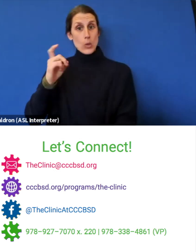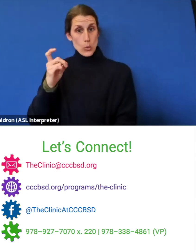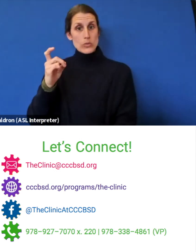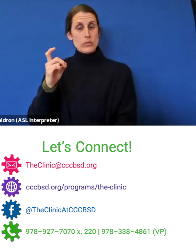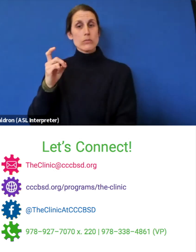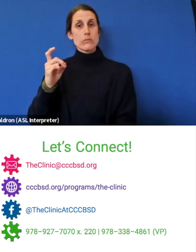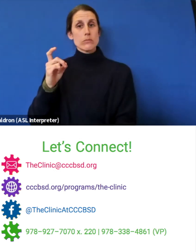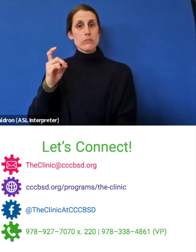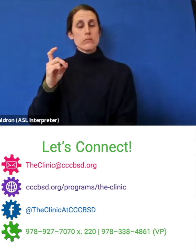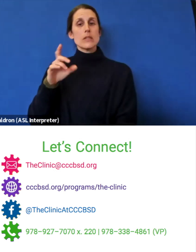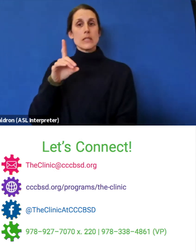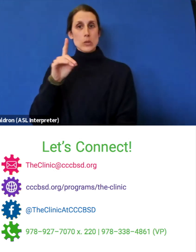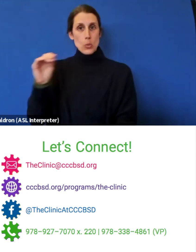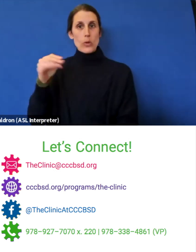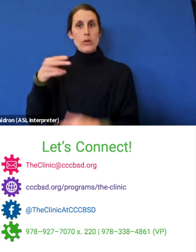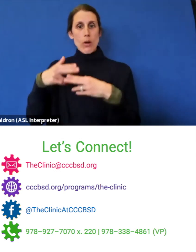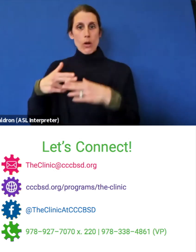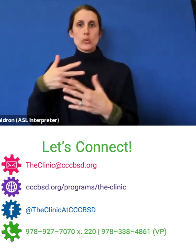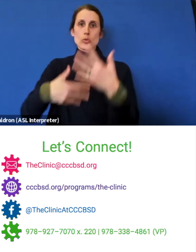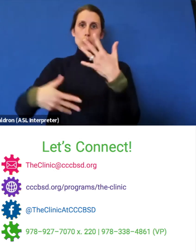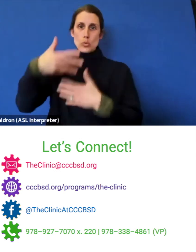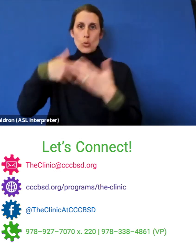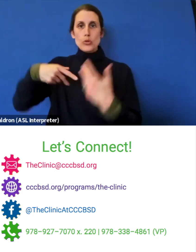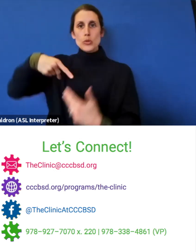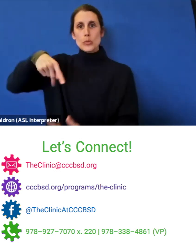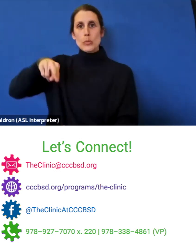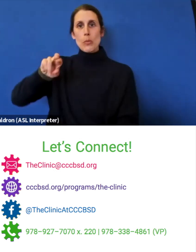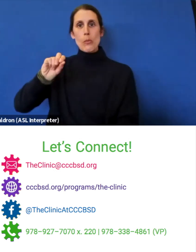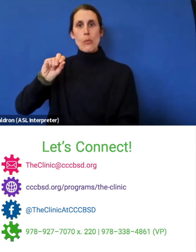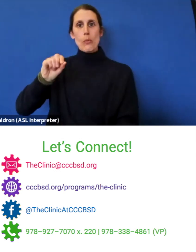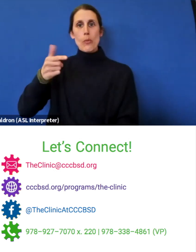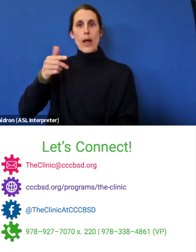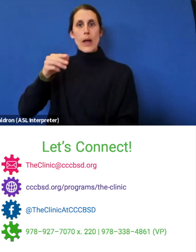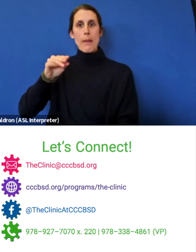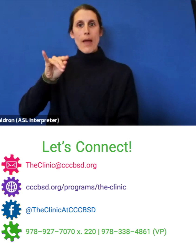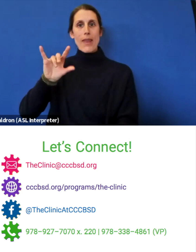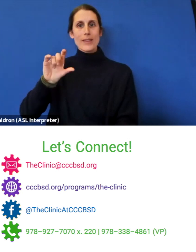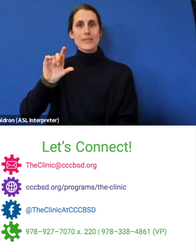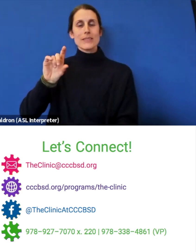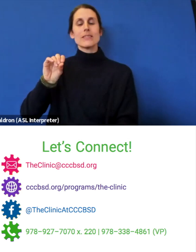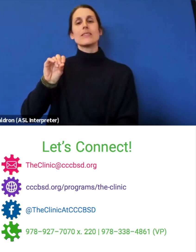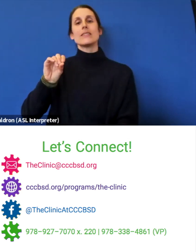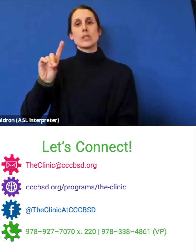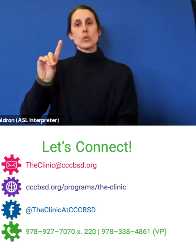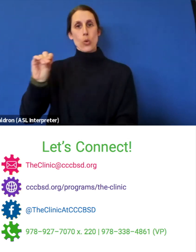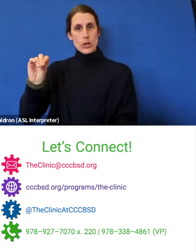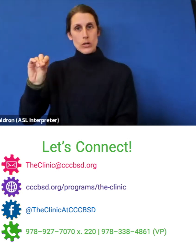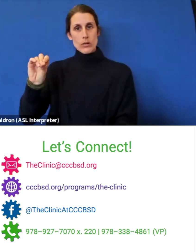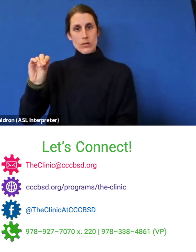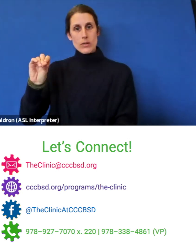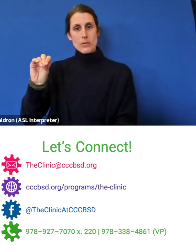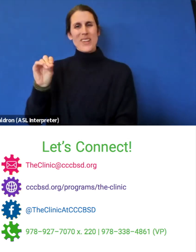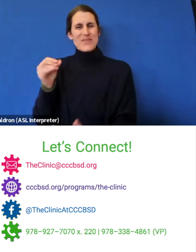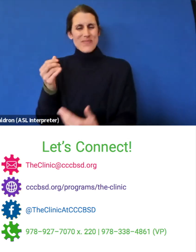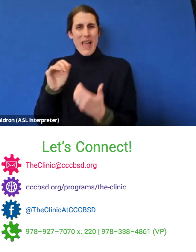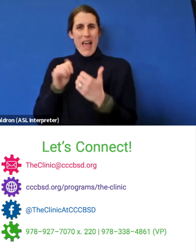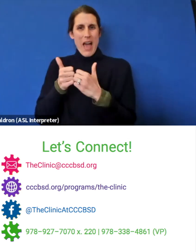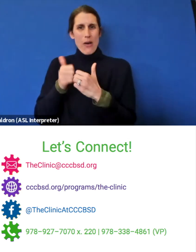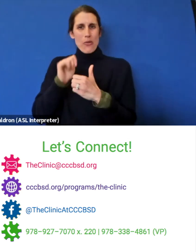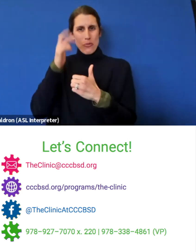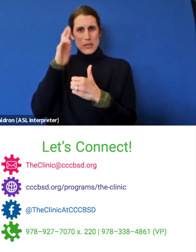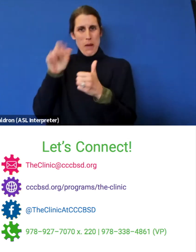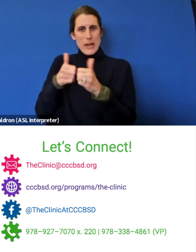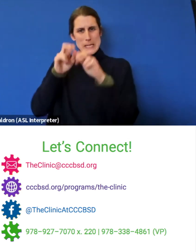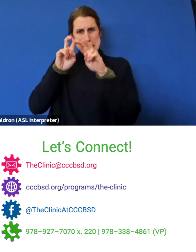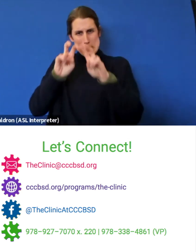are the causes? That can be tricky to discern. For some children, it can just be tricky to say, I look at your face